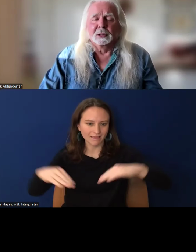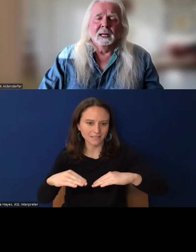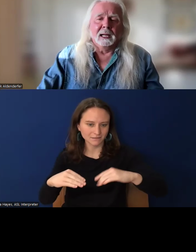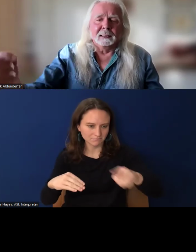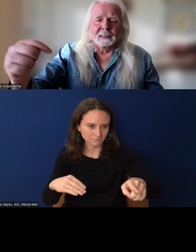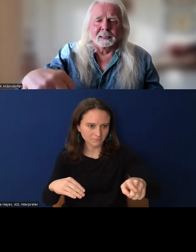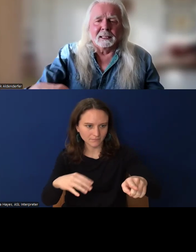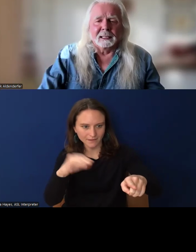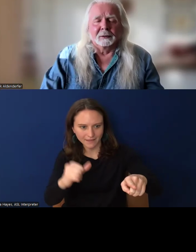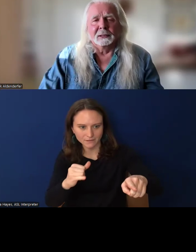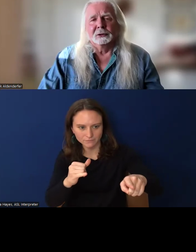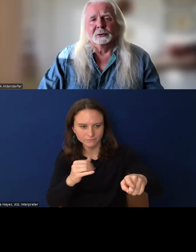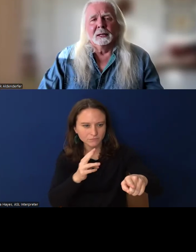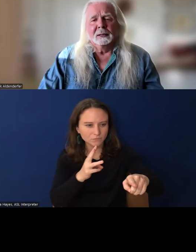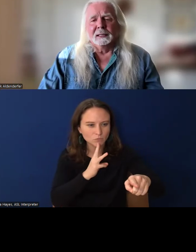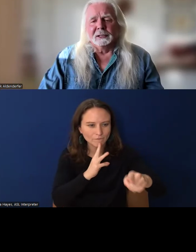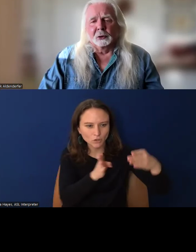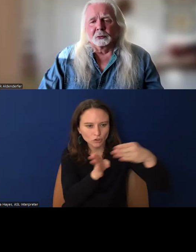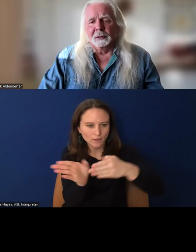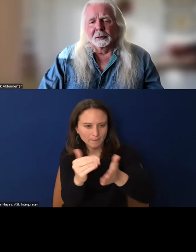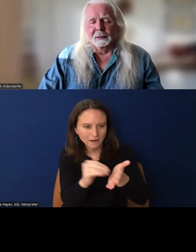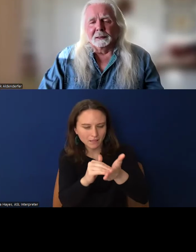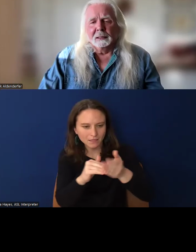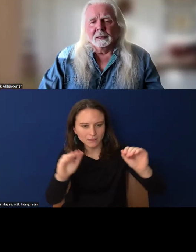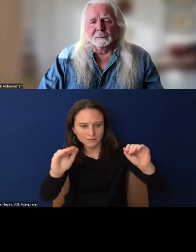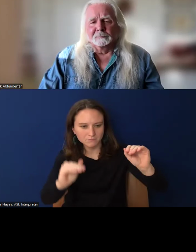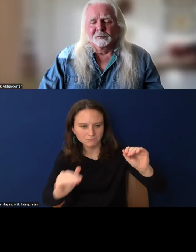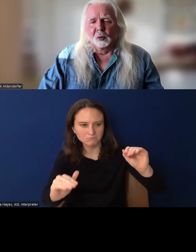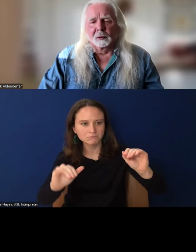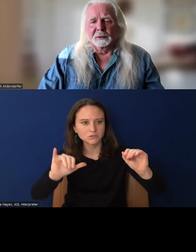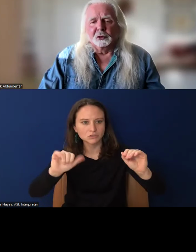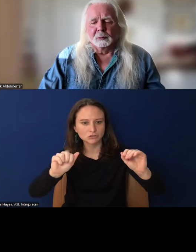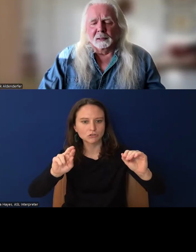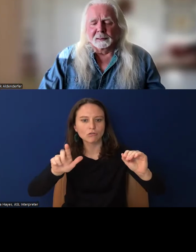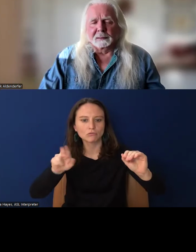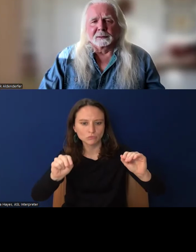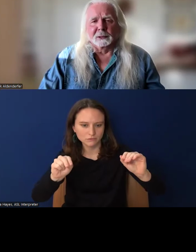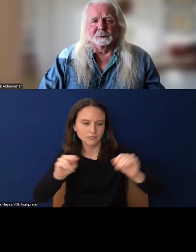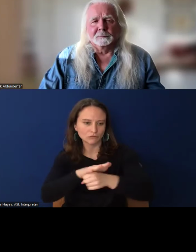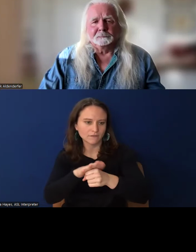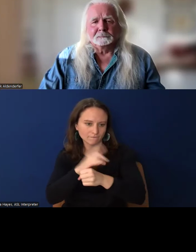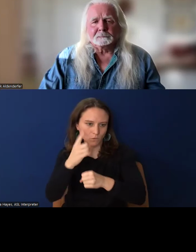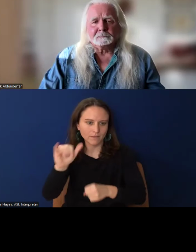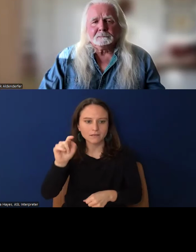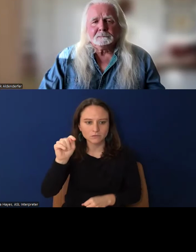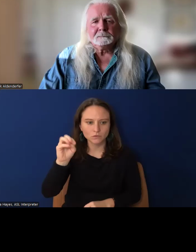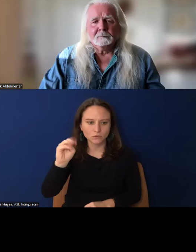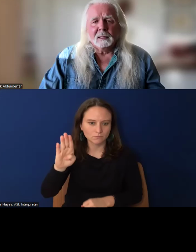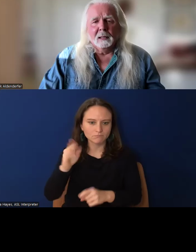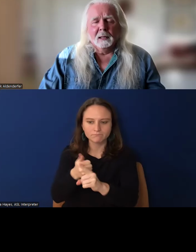image, and then descending down into the Yarlung area for the tomb context itself.